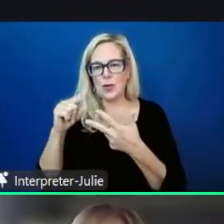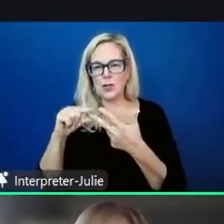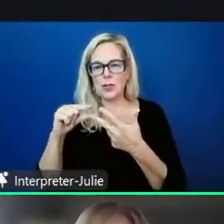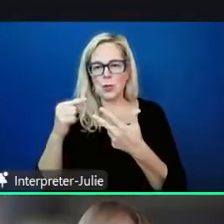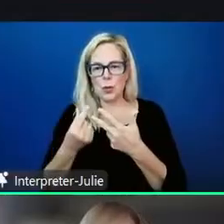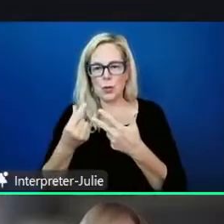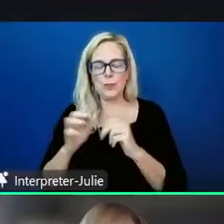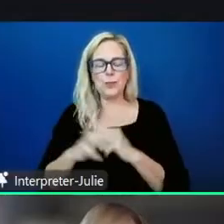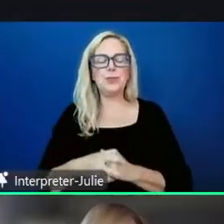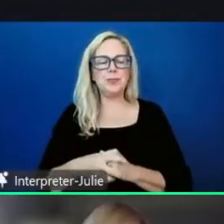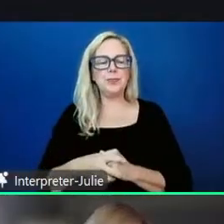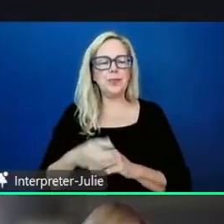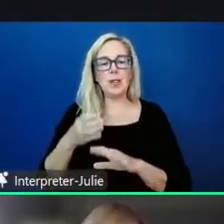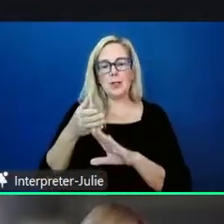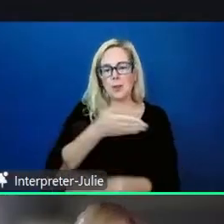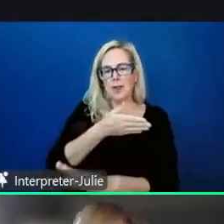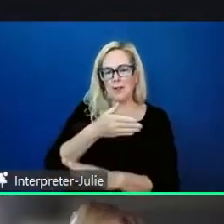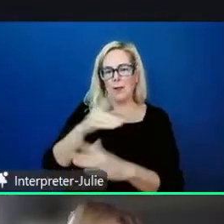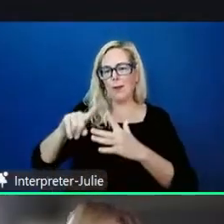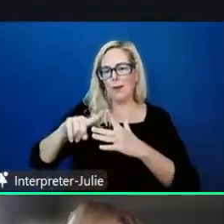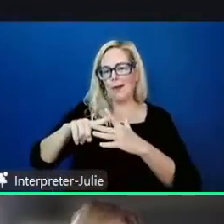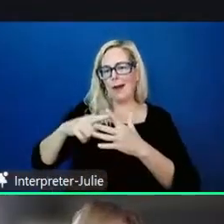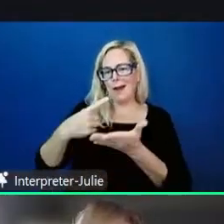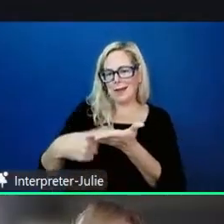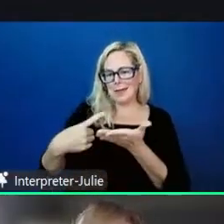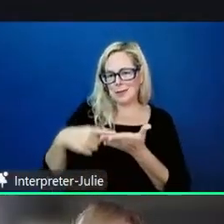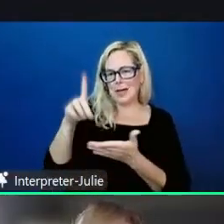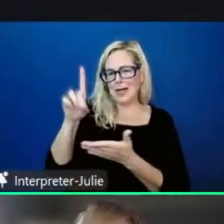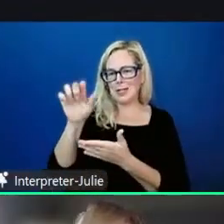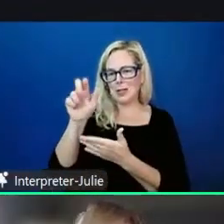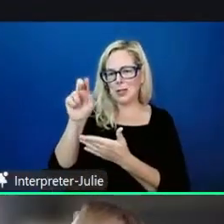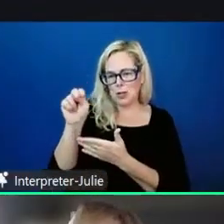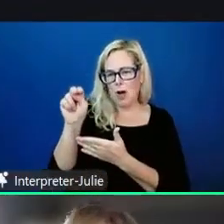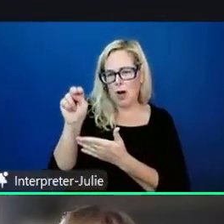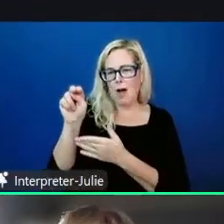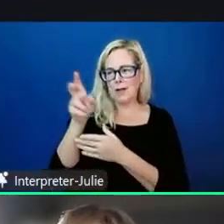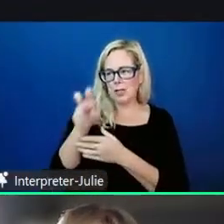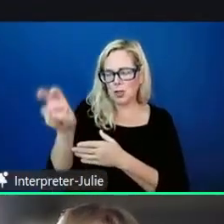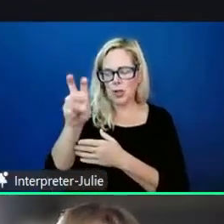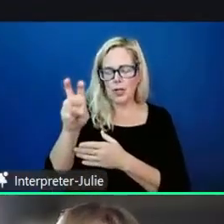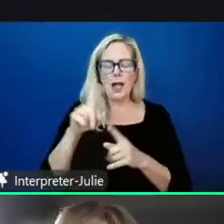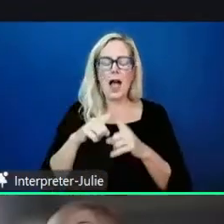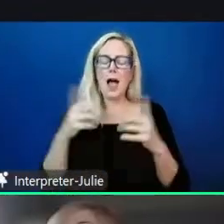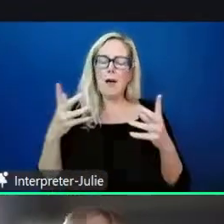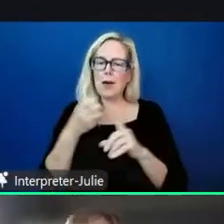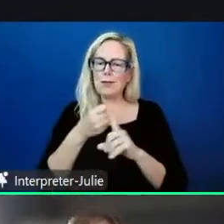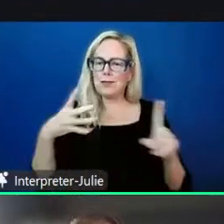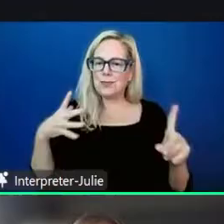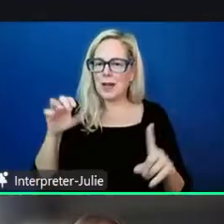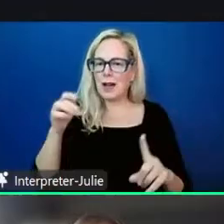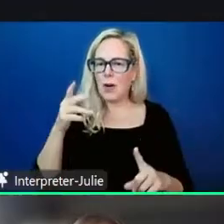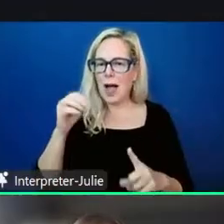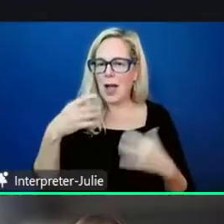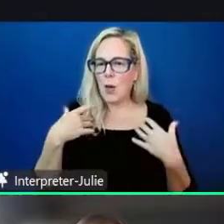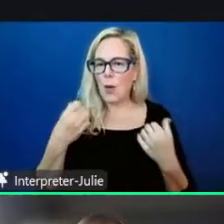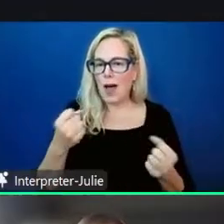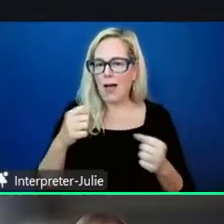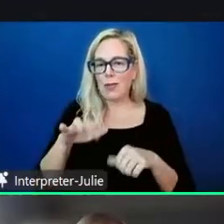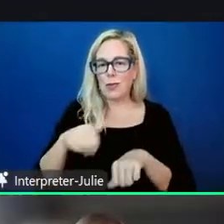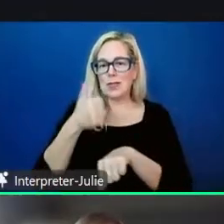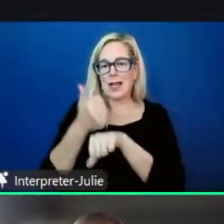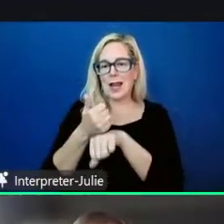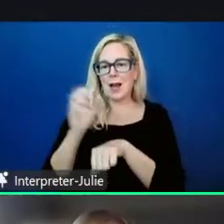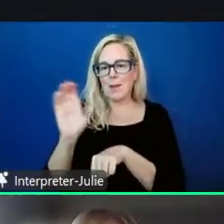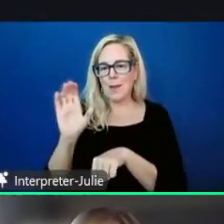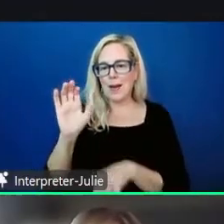Dawn journey, but just to tell you a little bit about Ohio Health is we're based in Columbus, Ohio, but we are spread